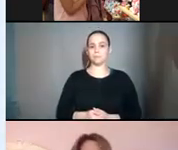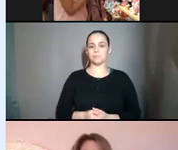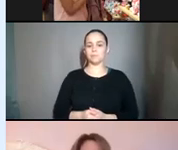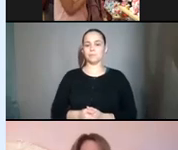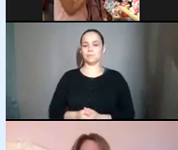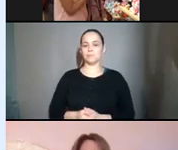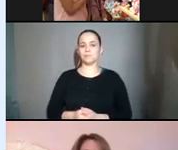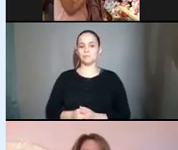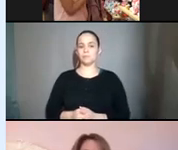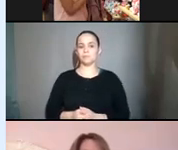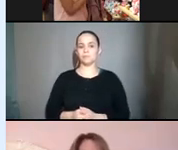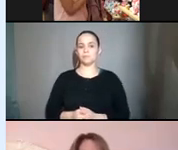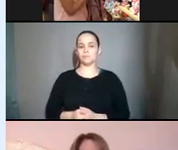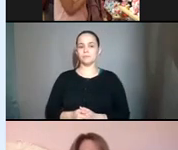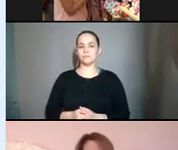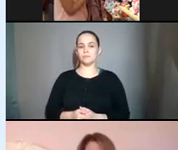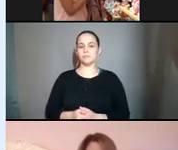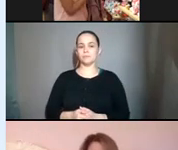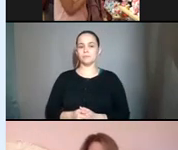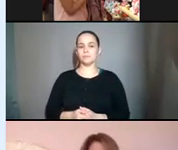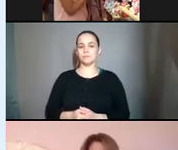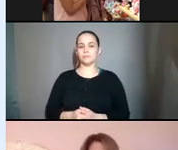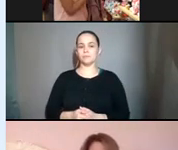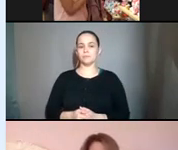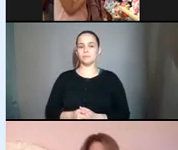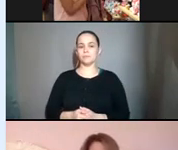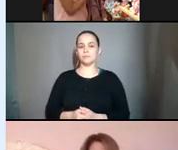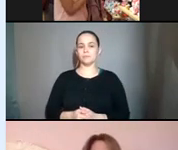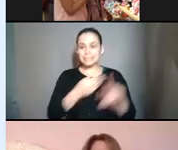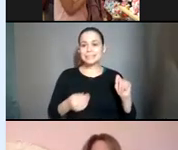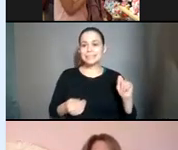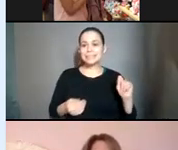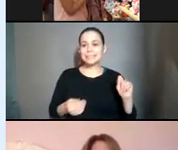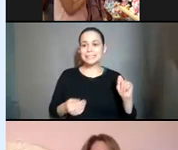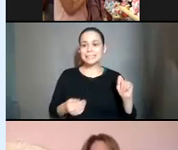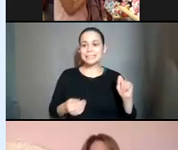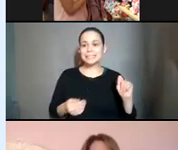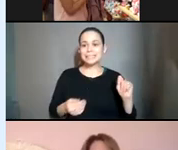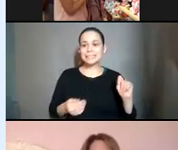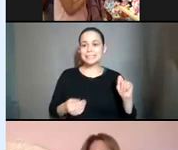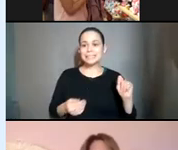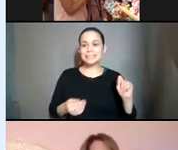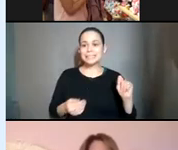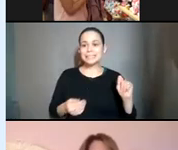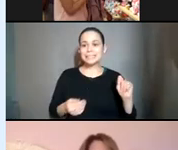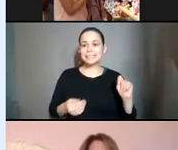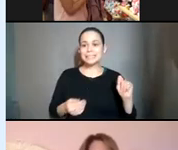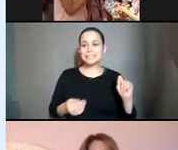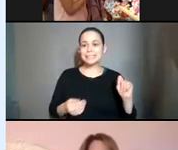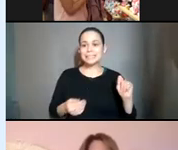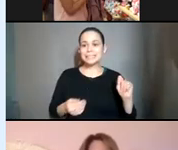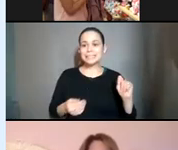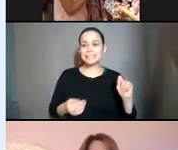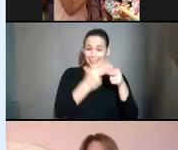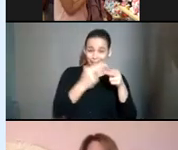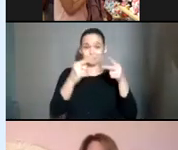This is the TK2 environment. Your child's name will be up here at the top along with the